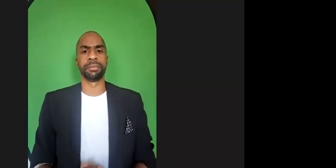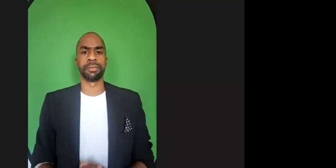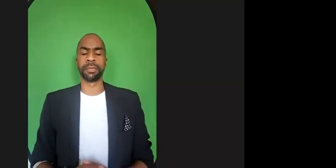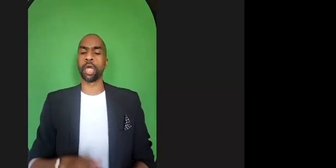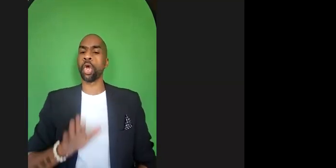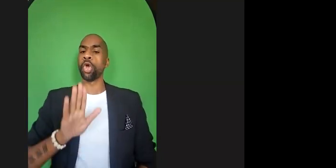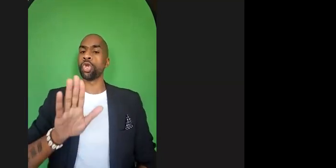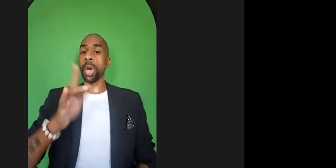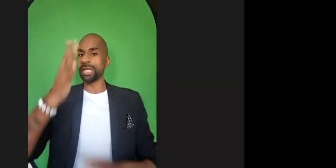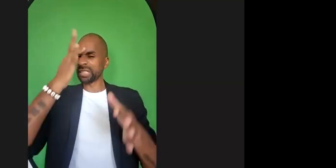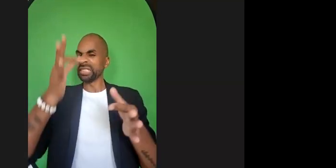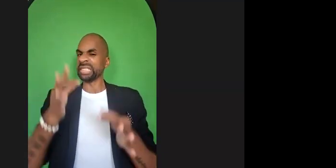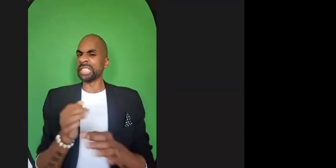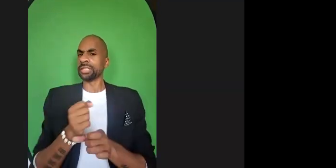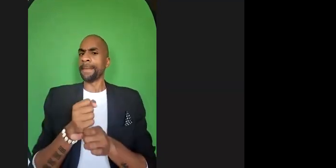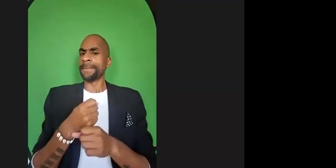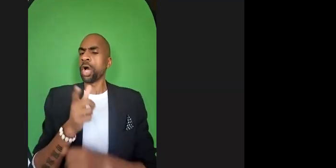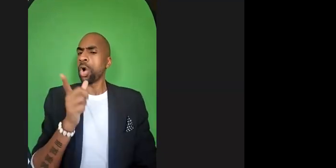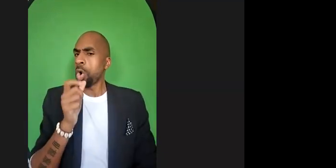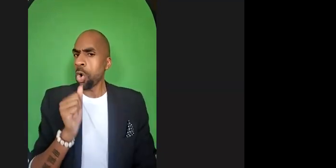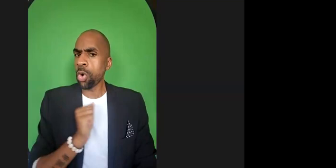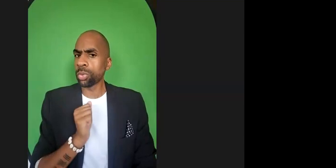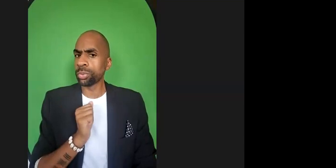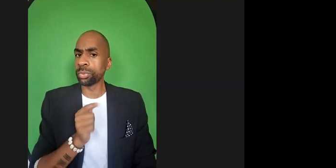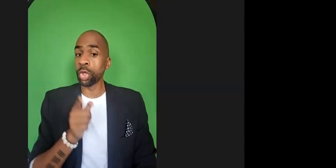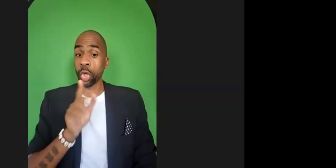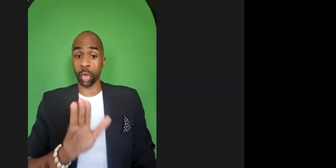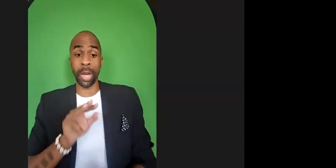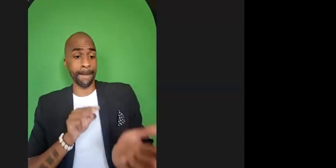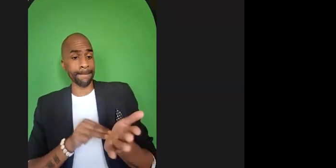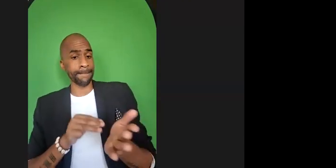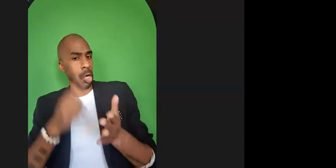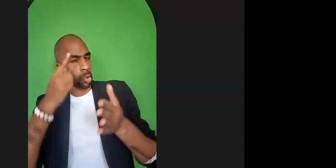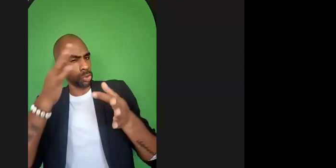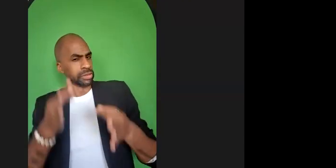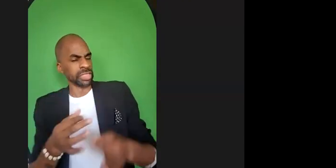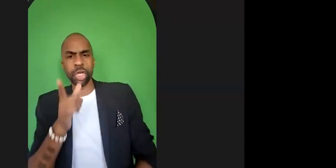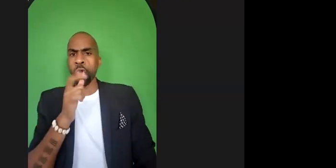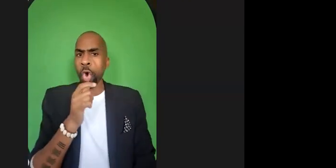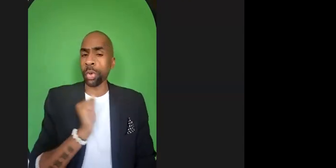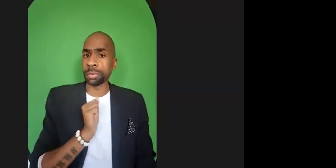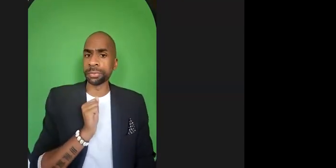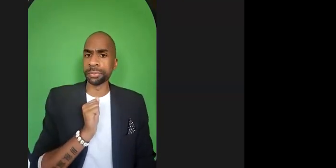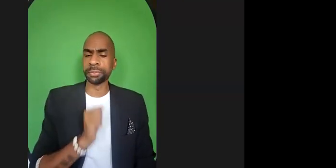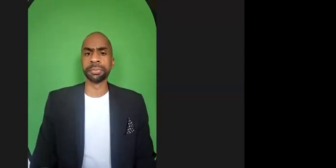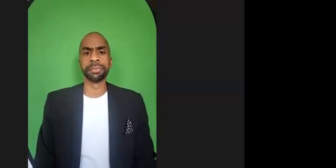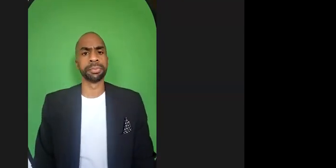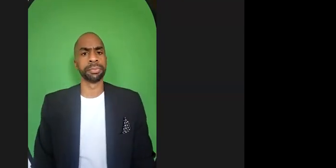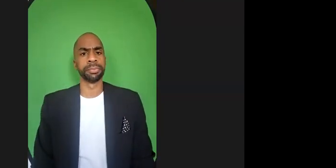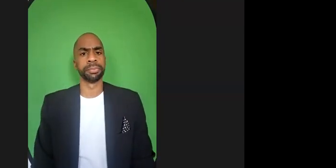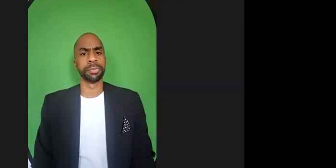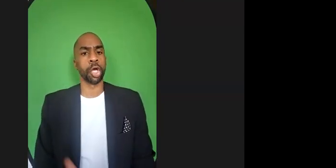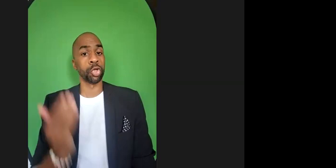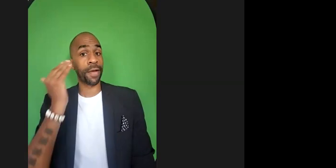decision maker be? Who would they want to make medical decisions for them if they couldn't make them for themselves? And knowing that